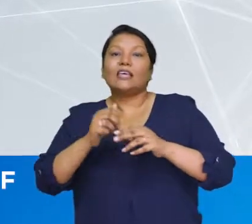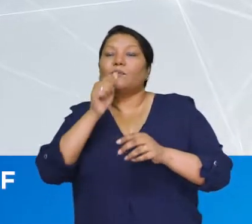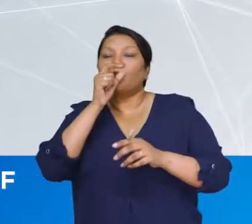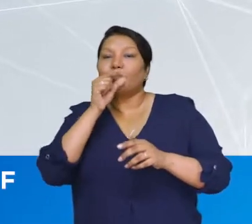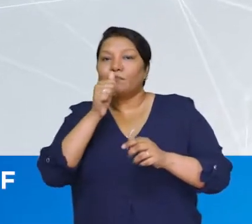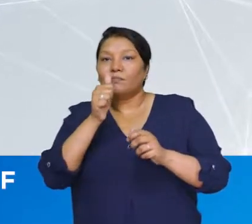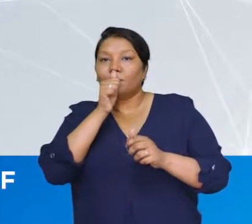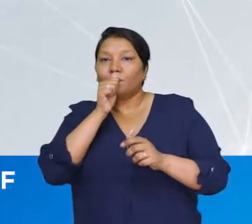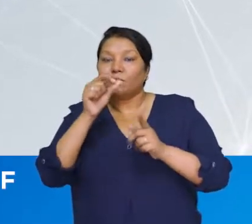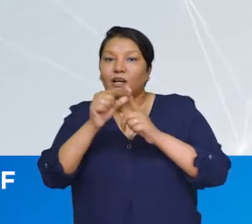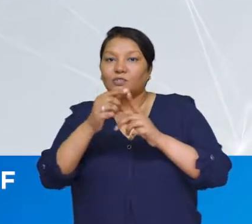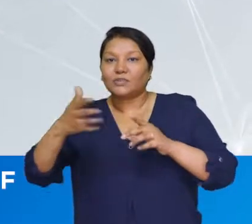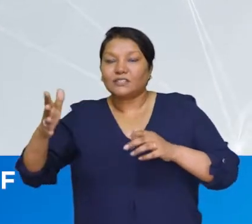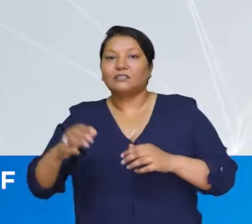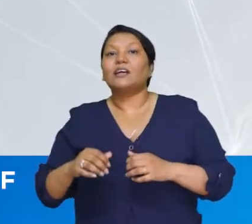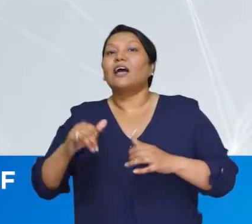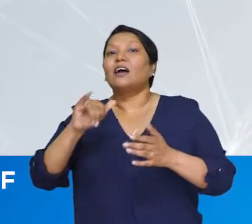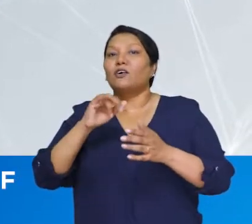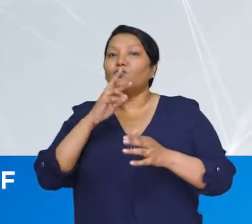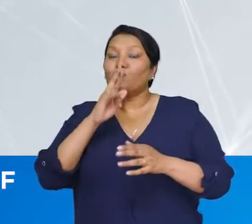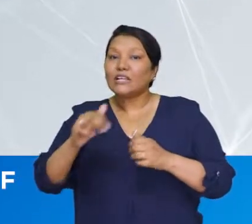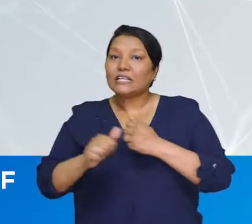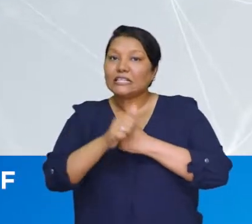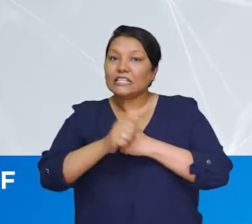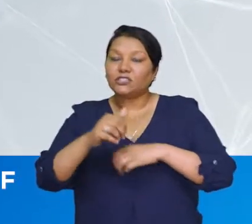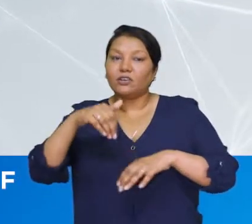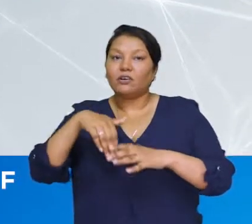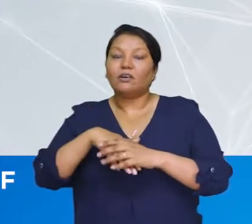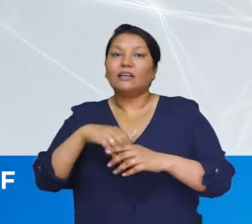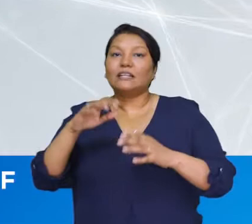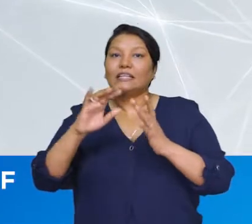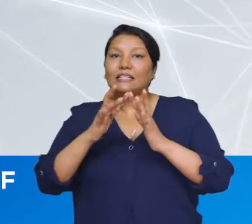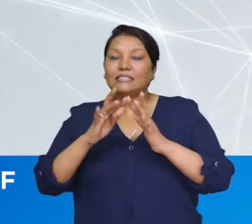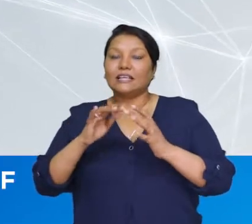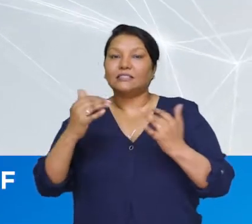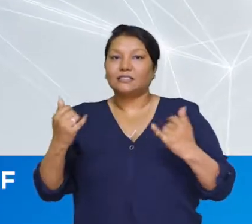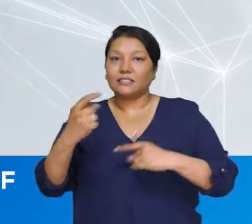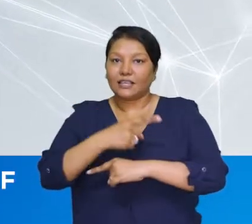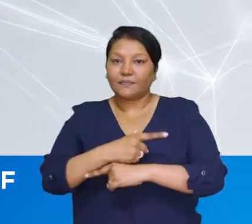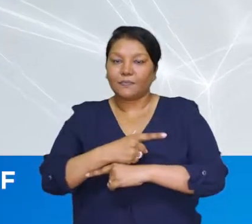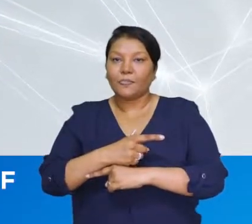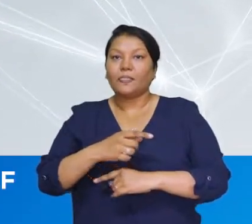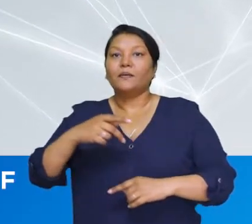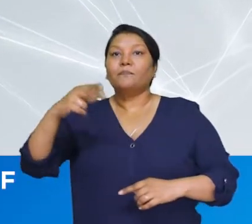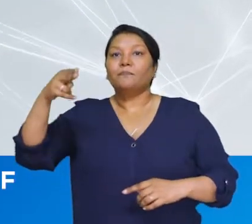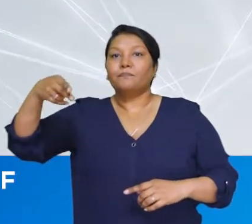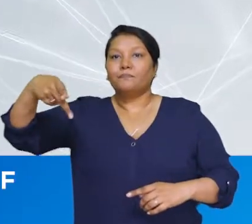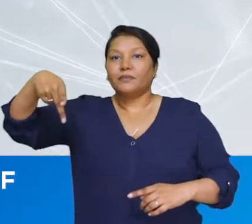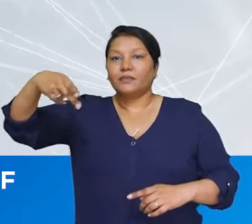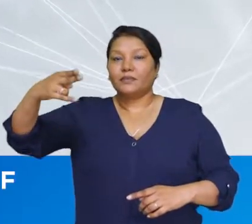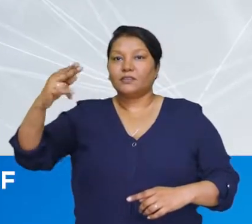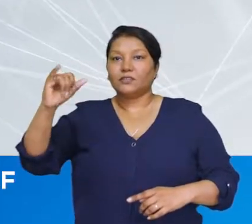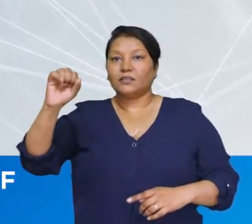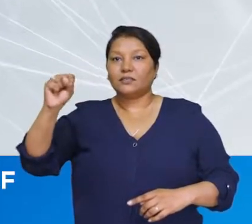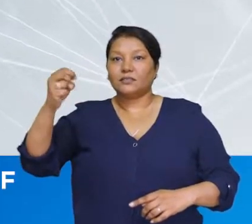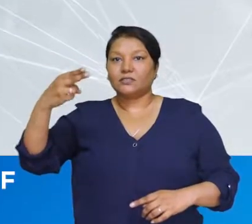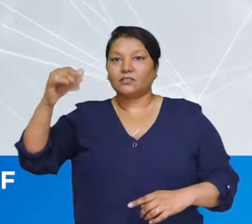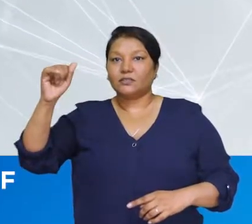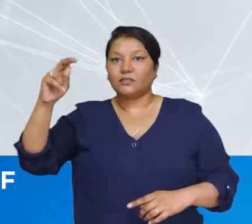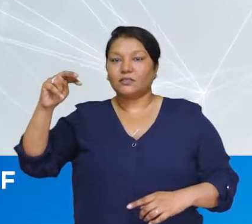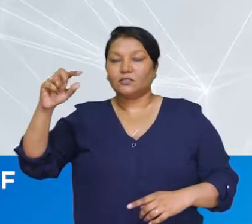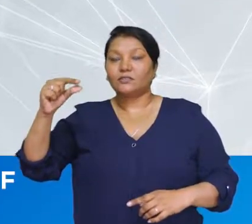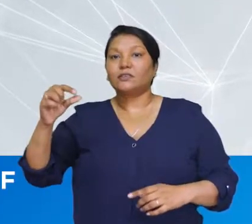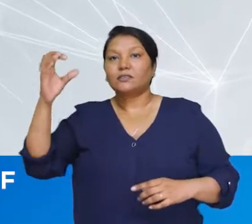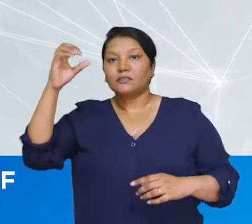phishing sites, and they are a real threat to the internet today. Phishing scams can be very tricky and often come to us via